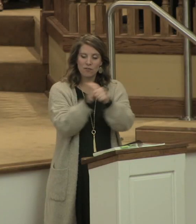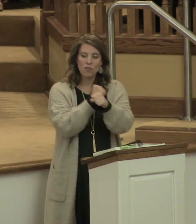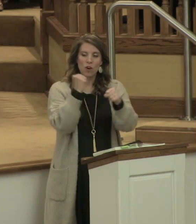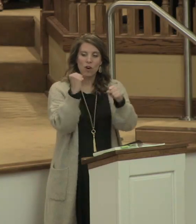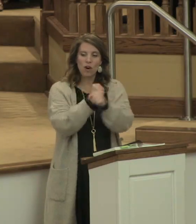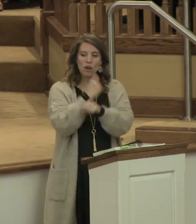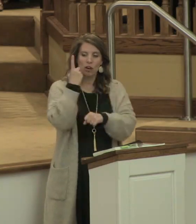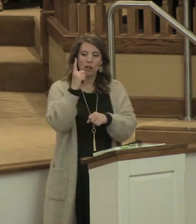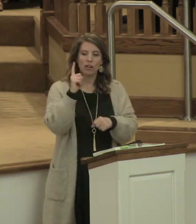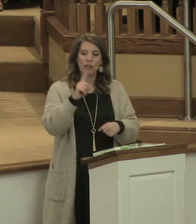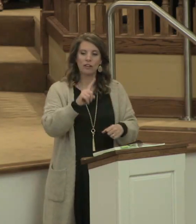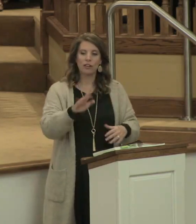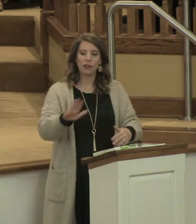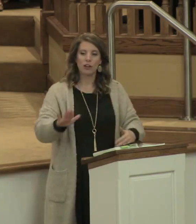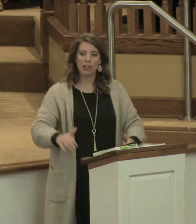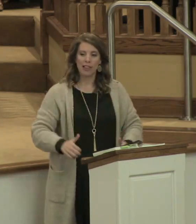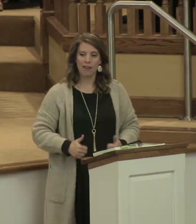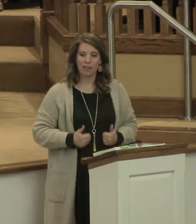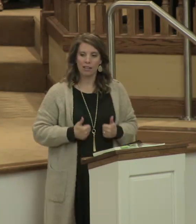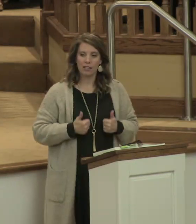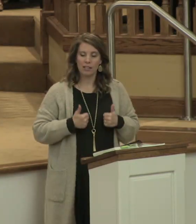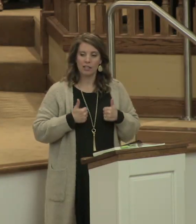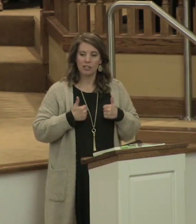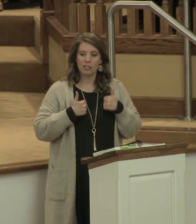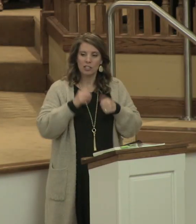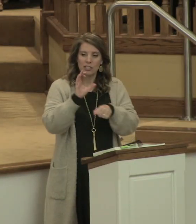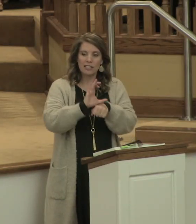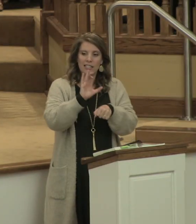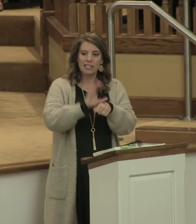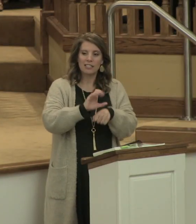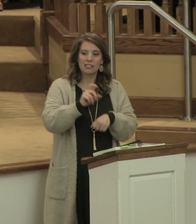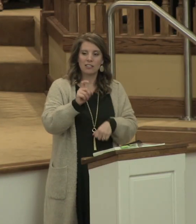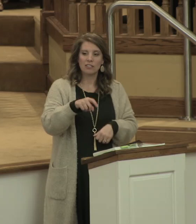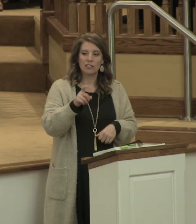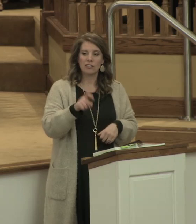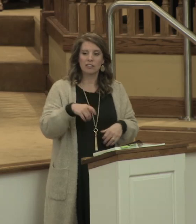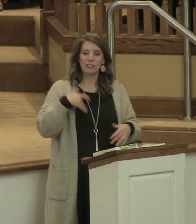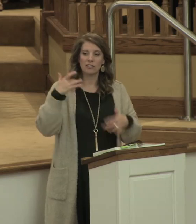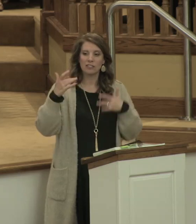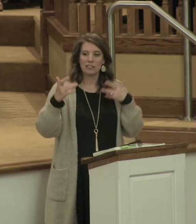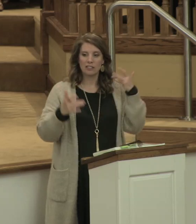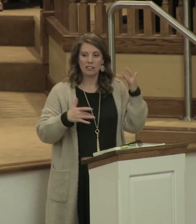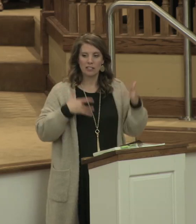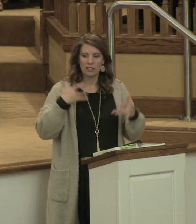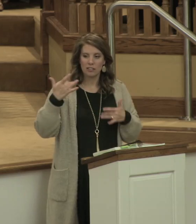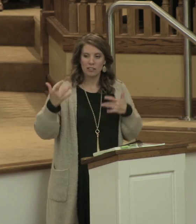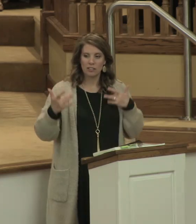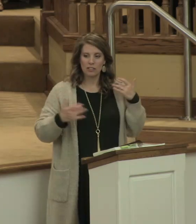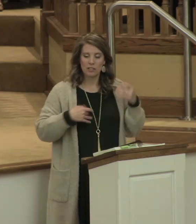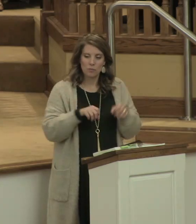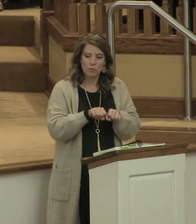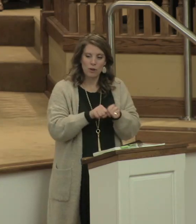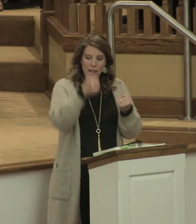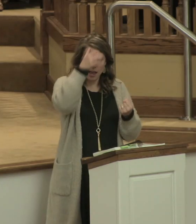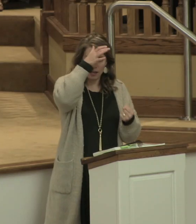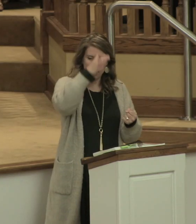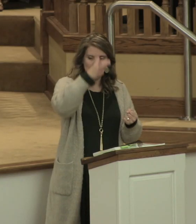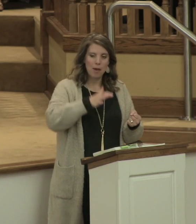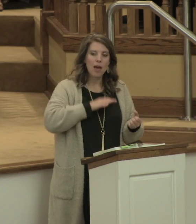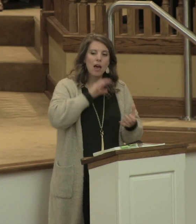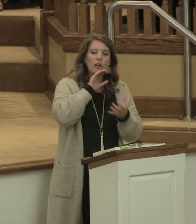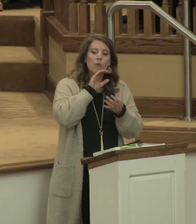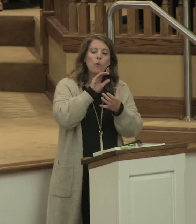Fighting for her life, a church that needs revival, a broken man